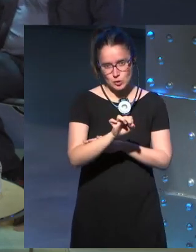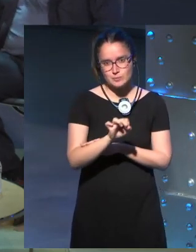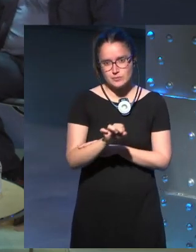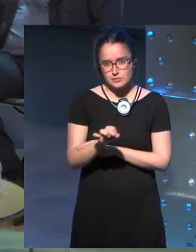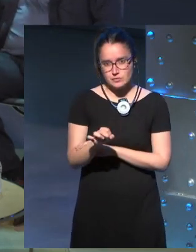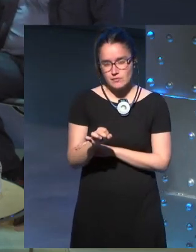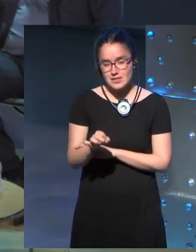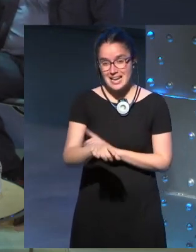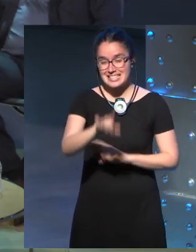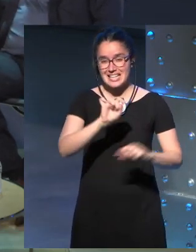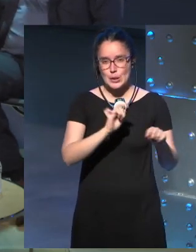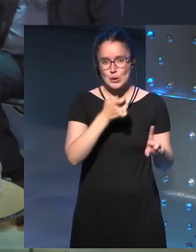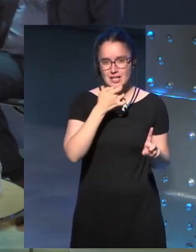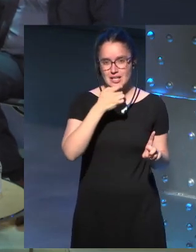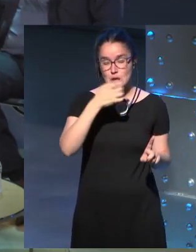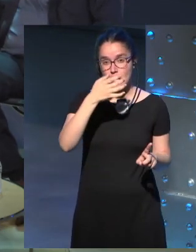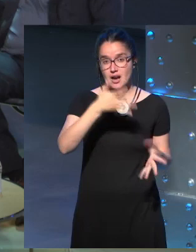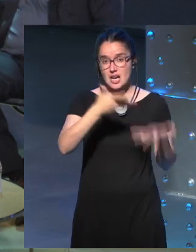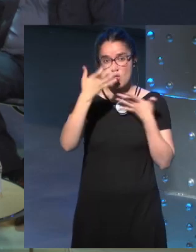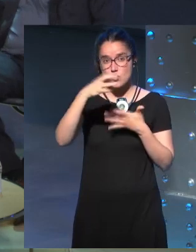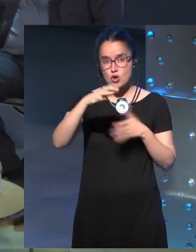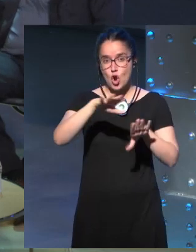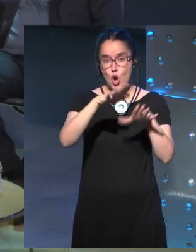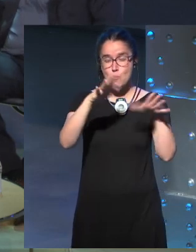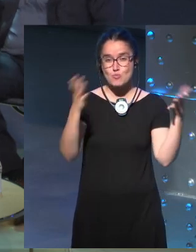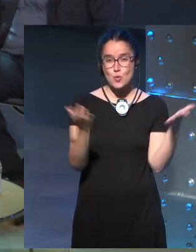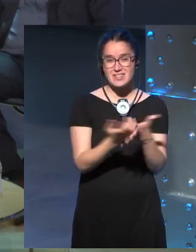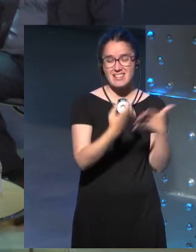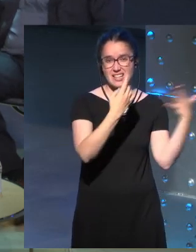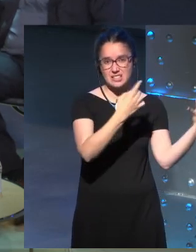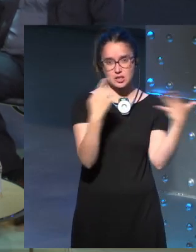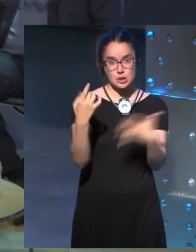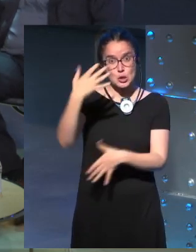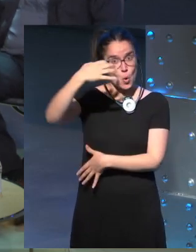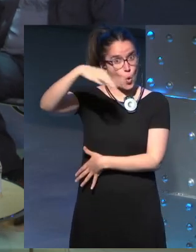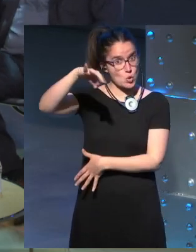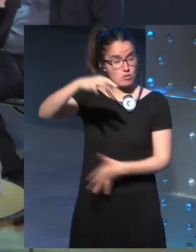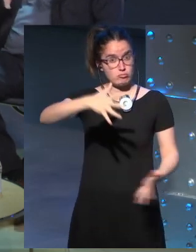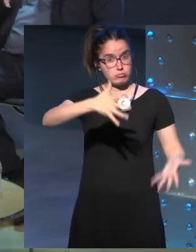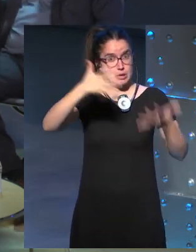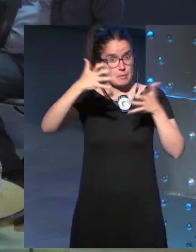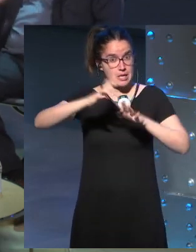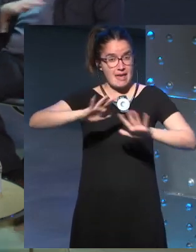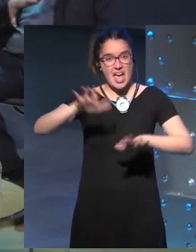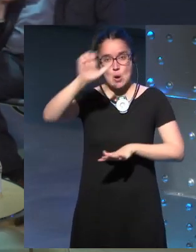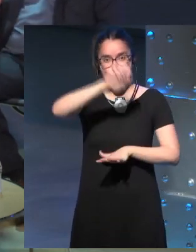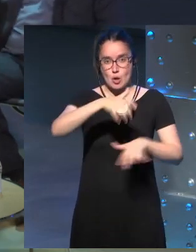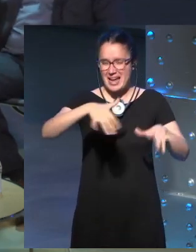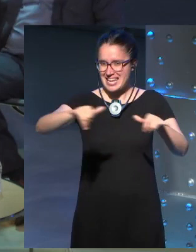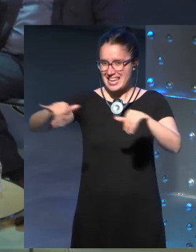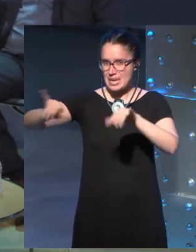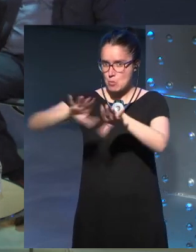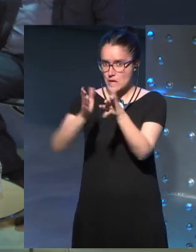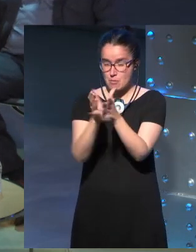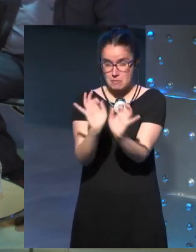memory of football, for example, the English national team won the 1966 World Cup. That's the only thing they won. They haven't